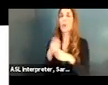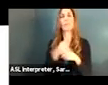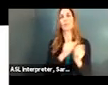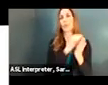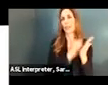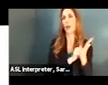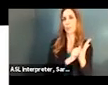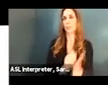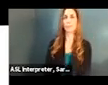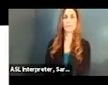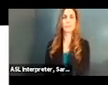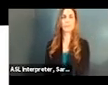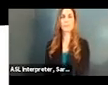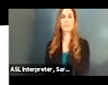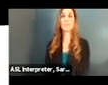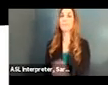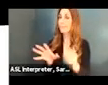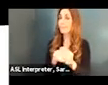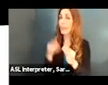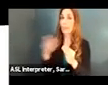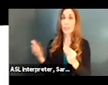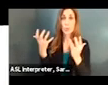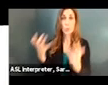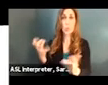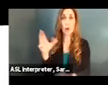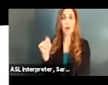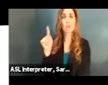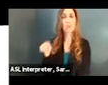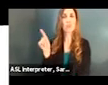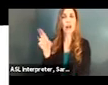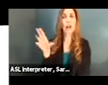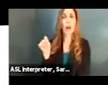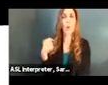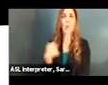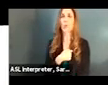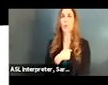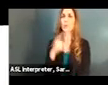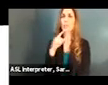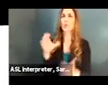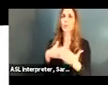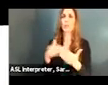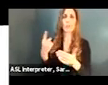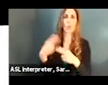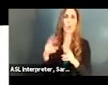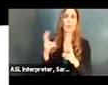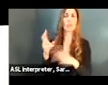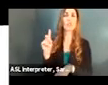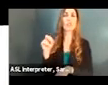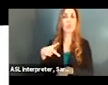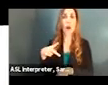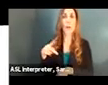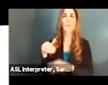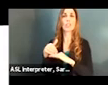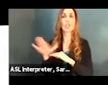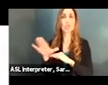and then add your items to the cart and check them out online. And we do what we call drop shipping. We ship